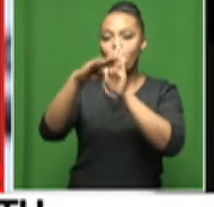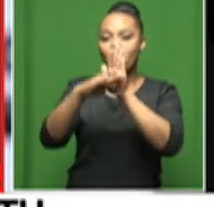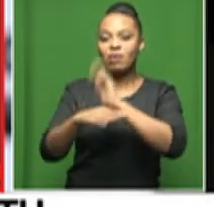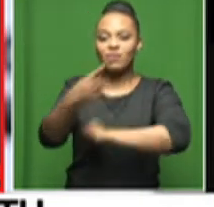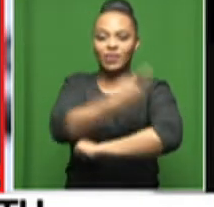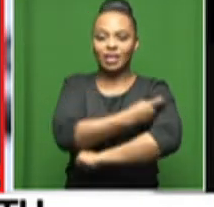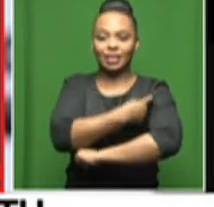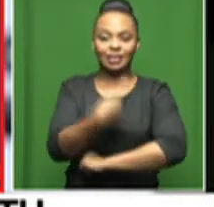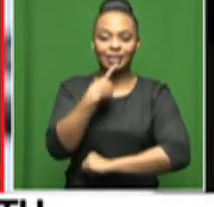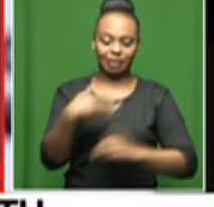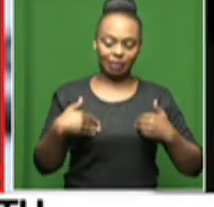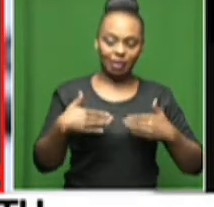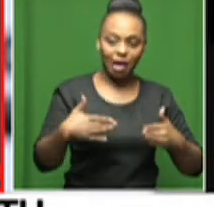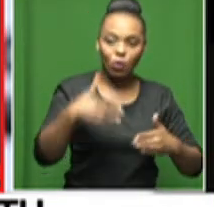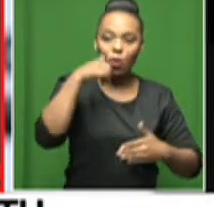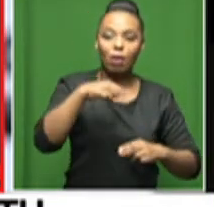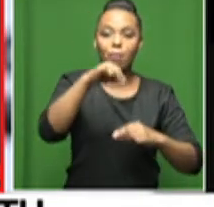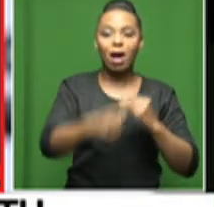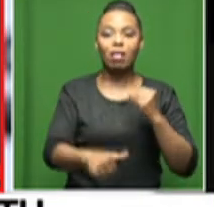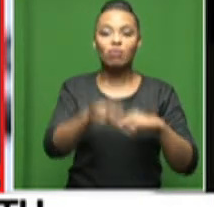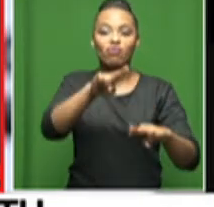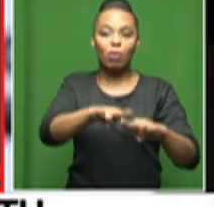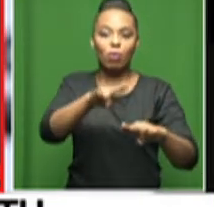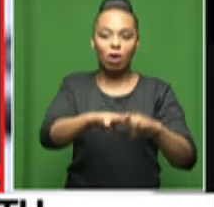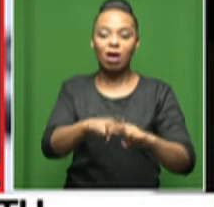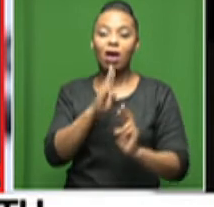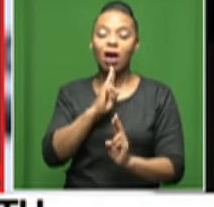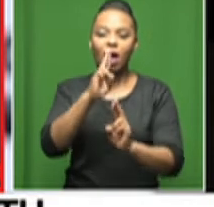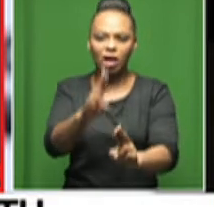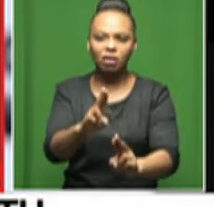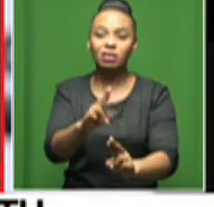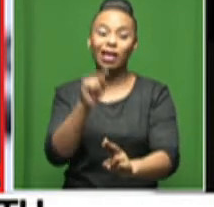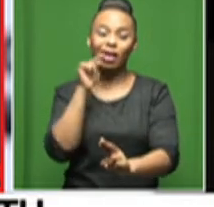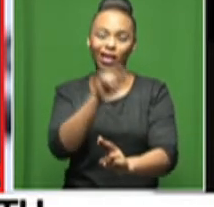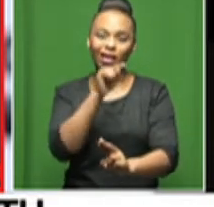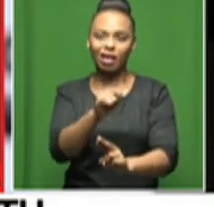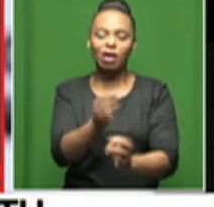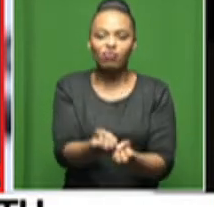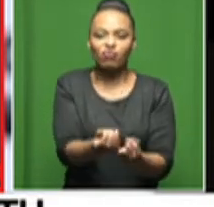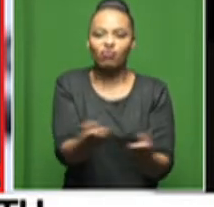in February? Well, the answer is it will proceed.